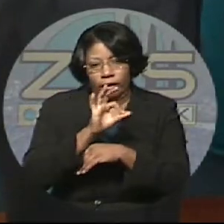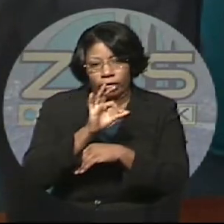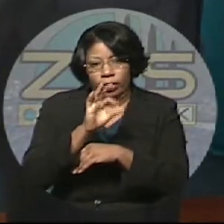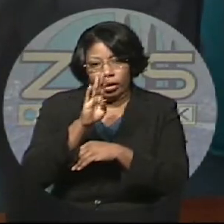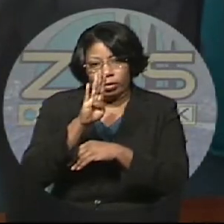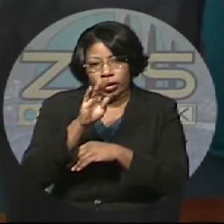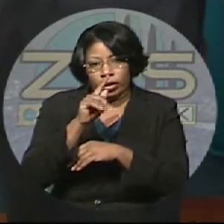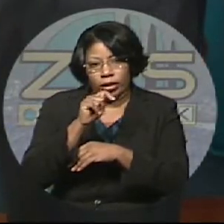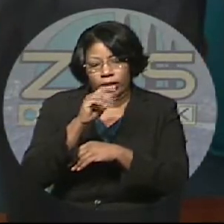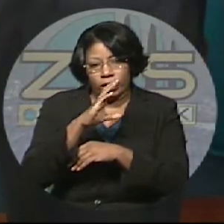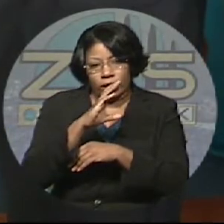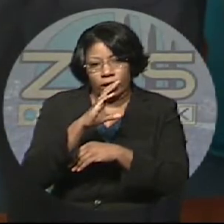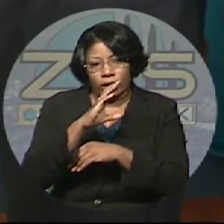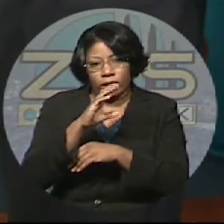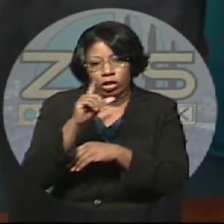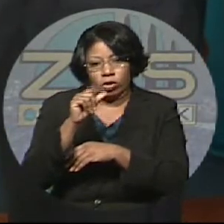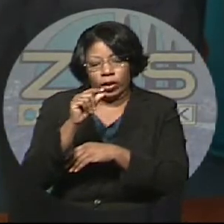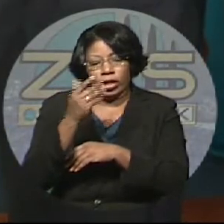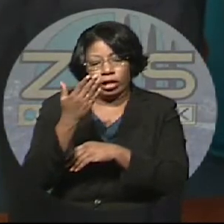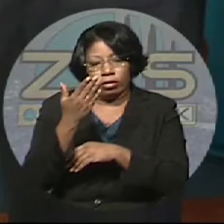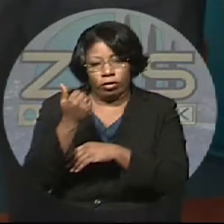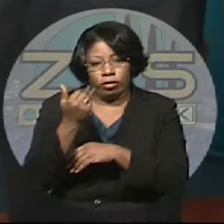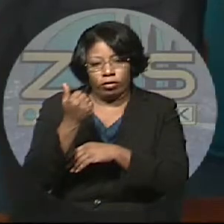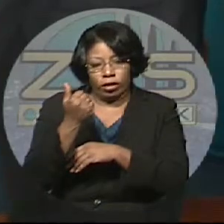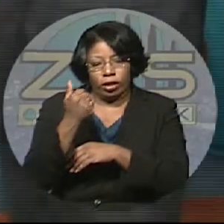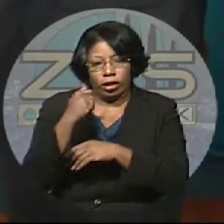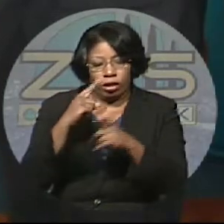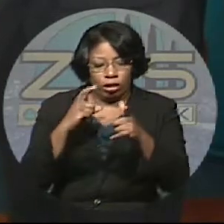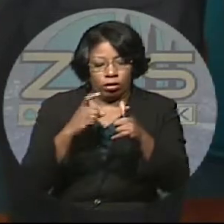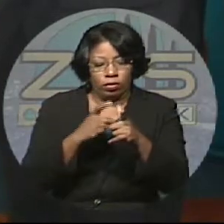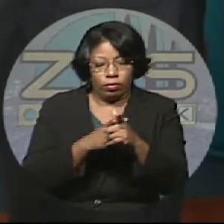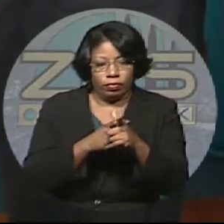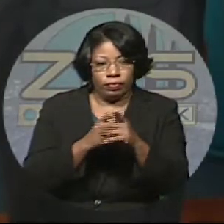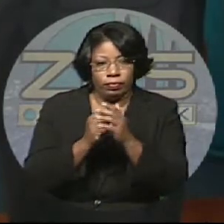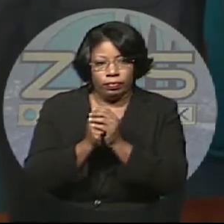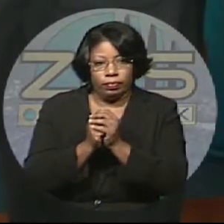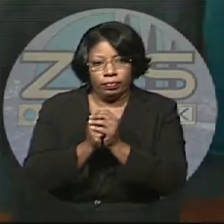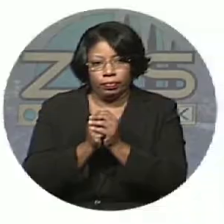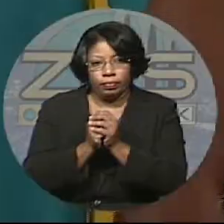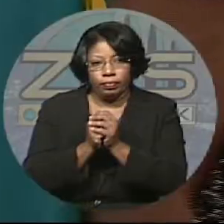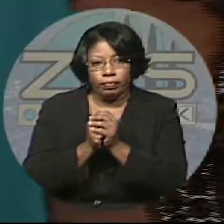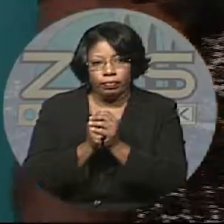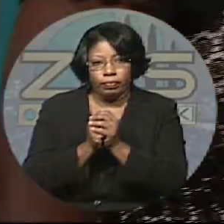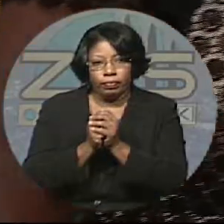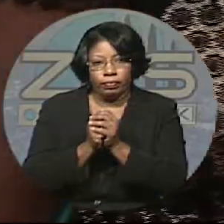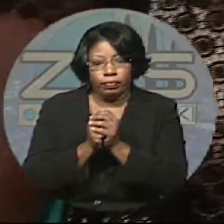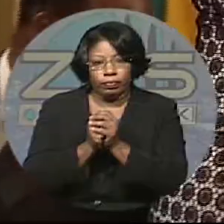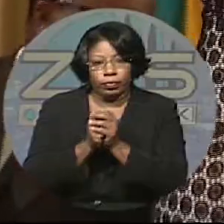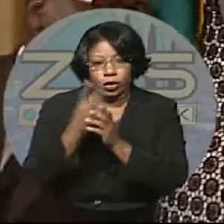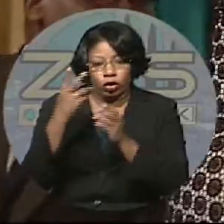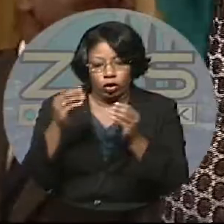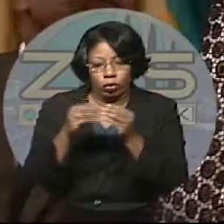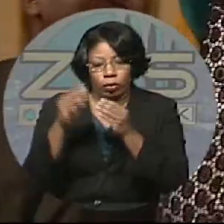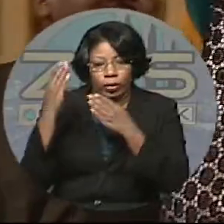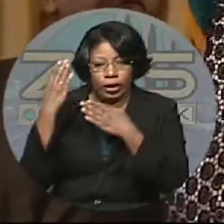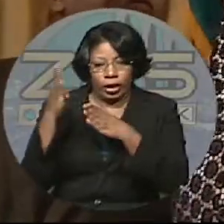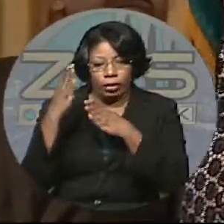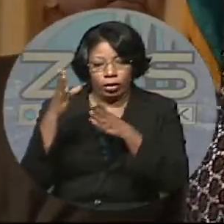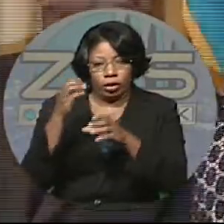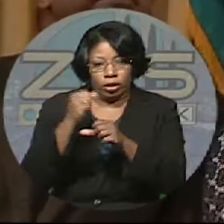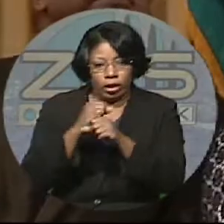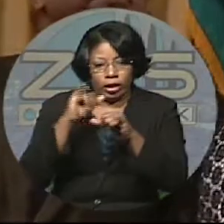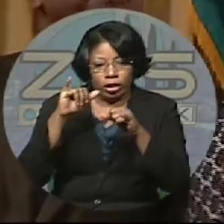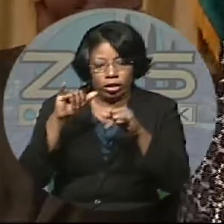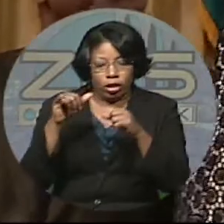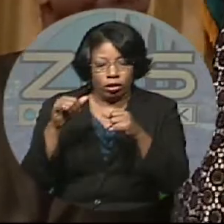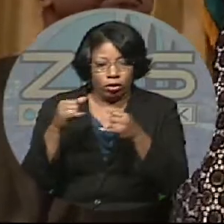World Relays Bahamas 2015. For ZNS Sports, I'm Charles Fisher. Two more Bahamians receiving their